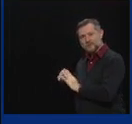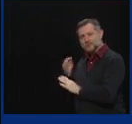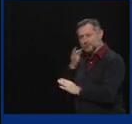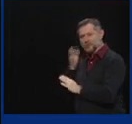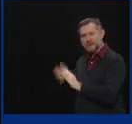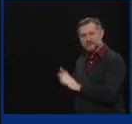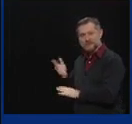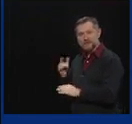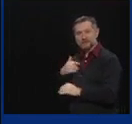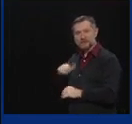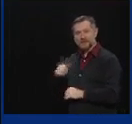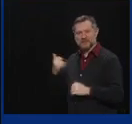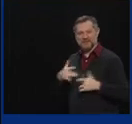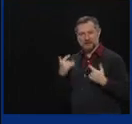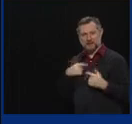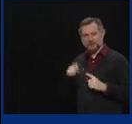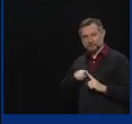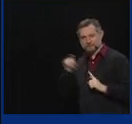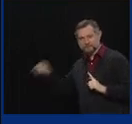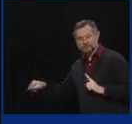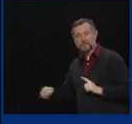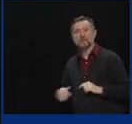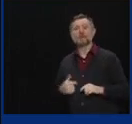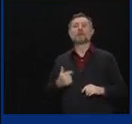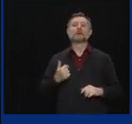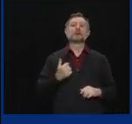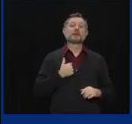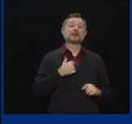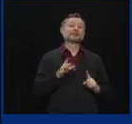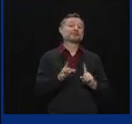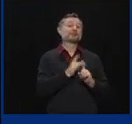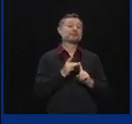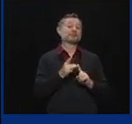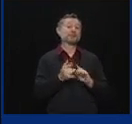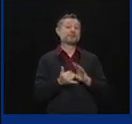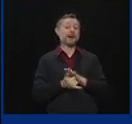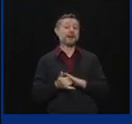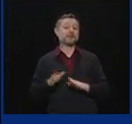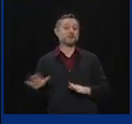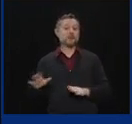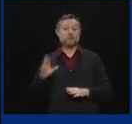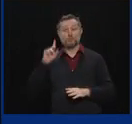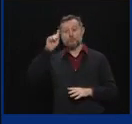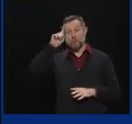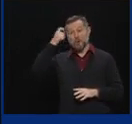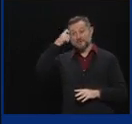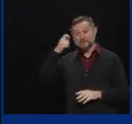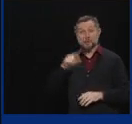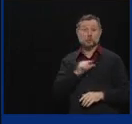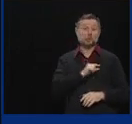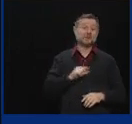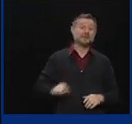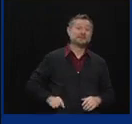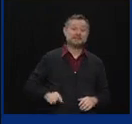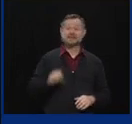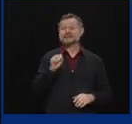events. The infection rate in Manhattan, Bronx, Queens, Staten